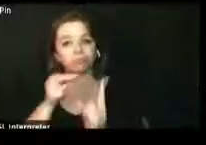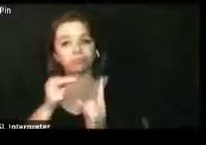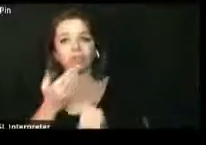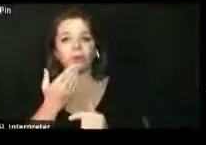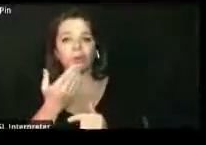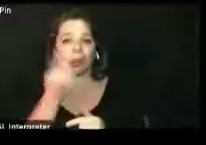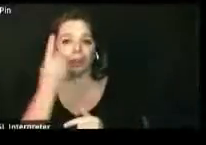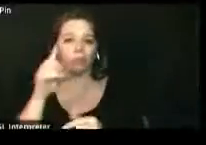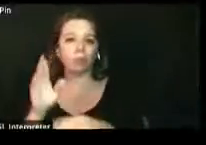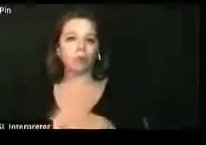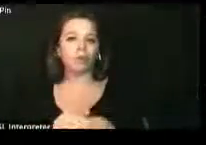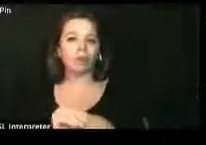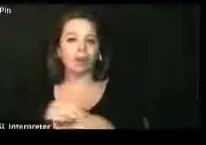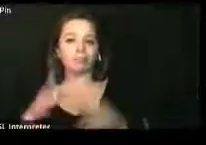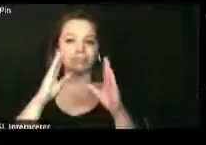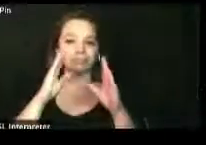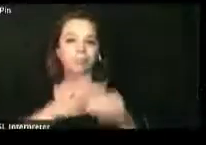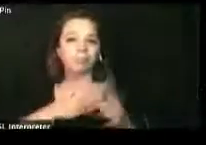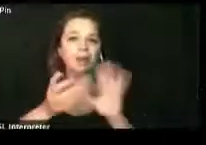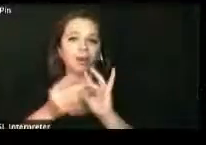the time.